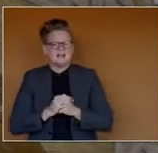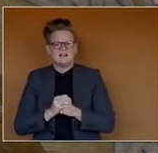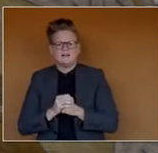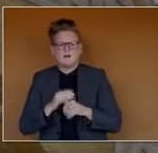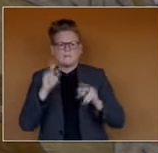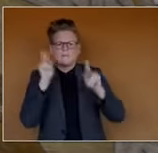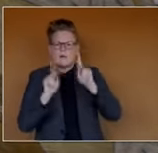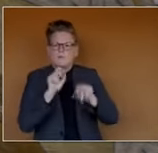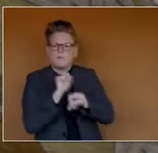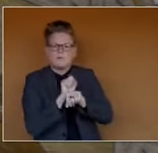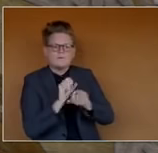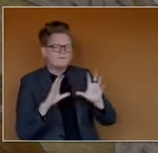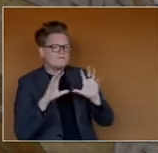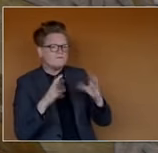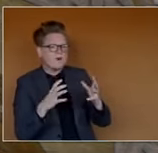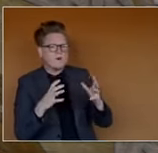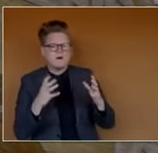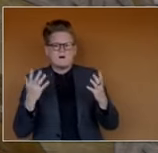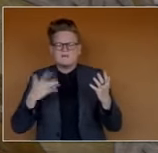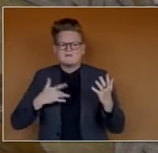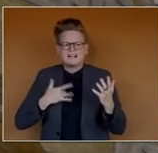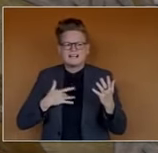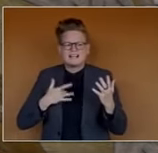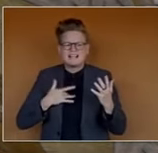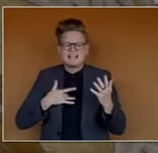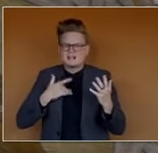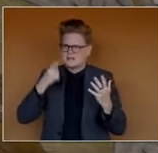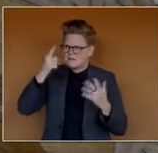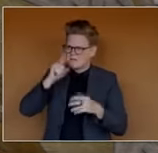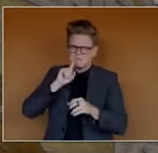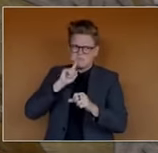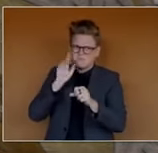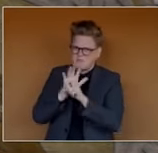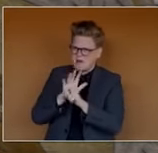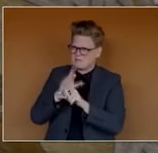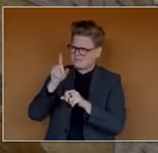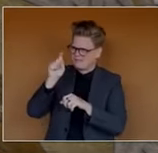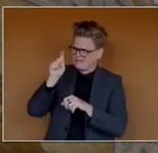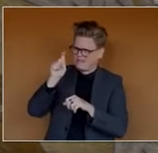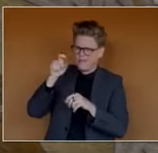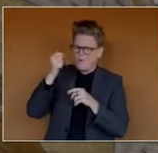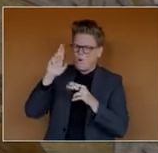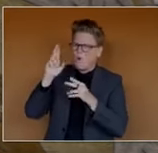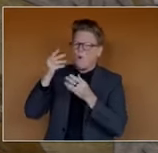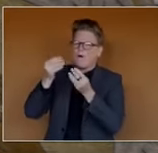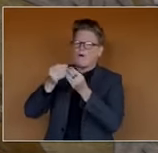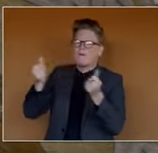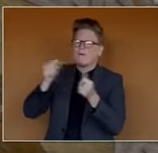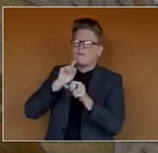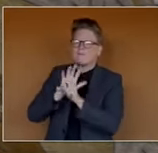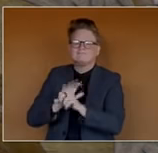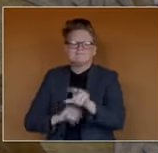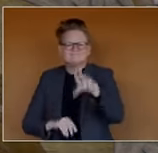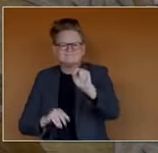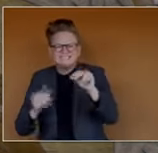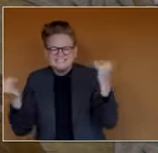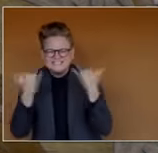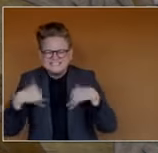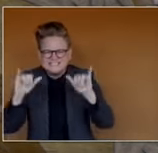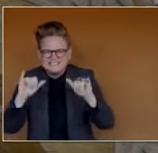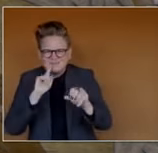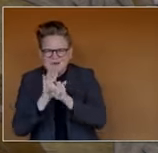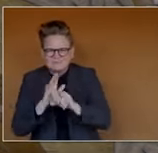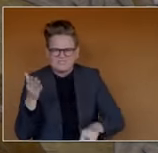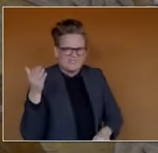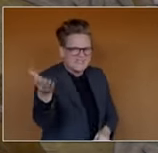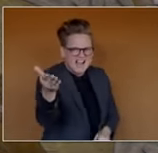promise is still alive. And I'm here to tell you, I know we are all here to tell you, that promise is well alive, and we're going to be doubling down on that promise in